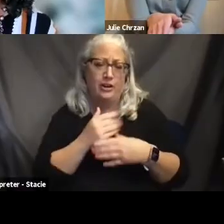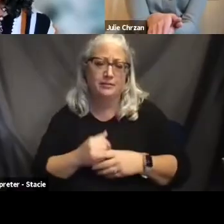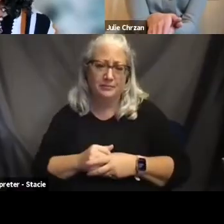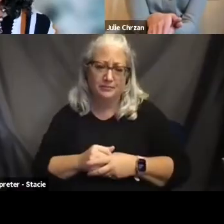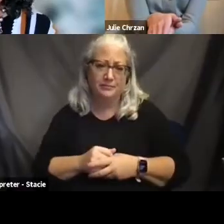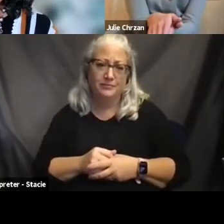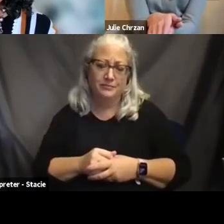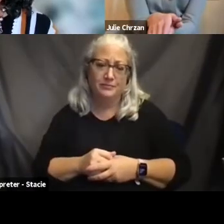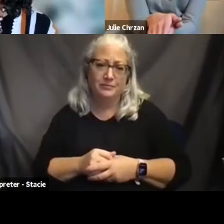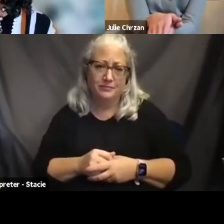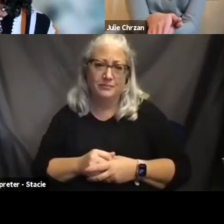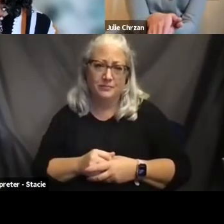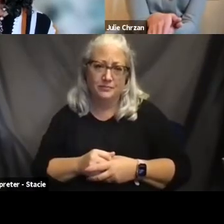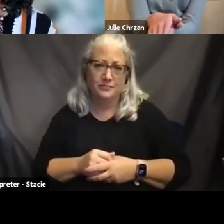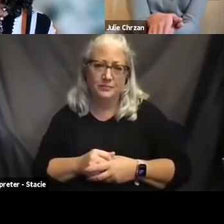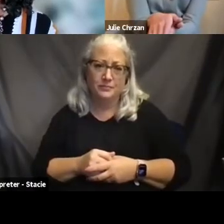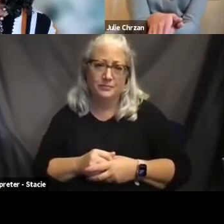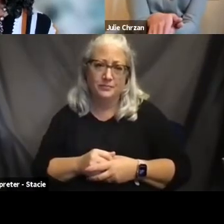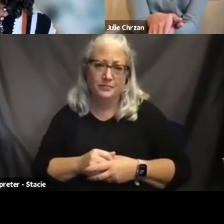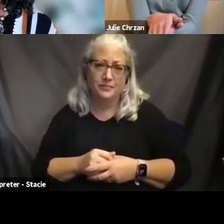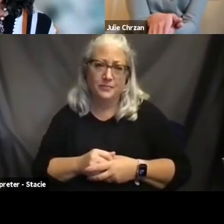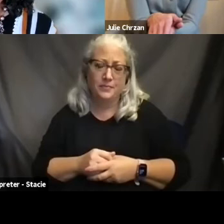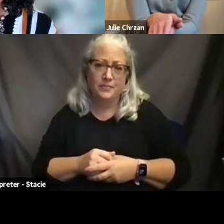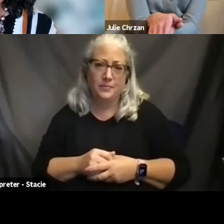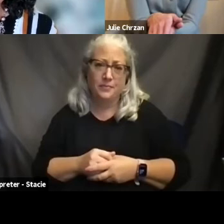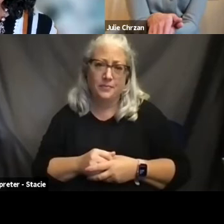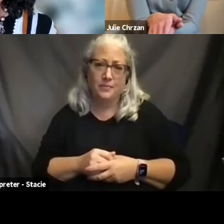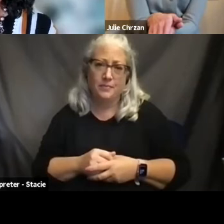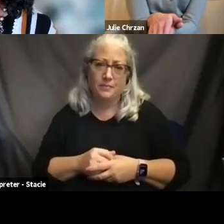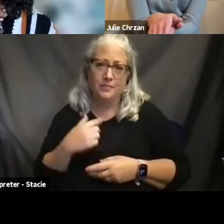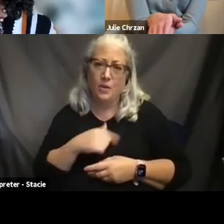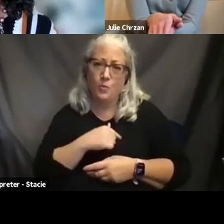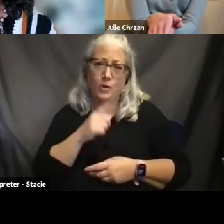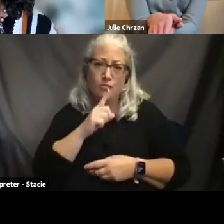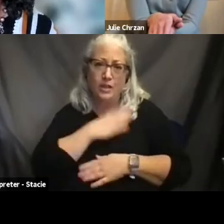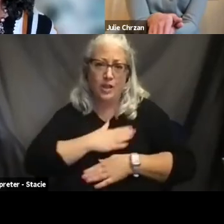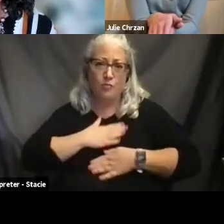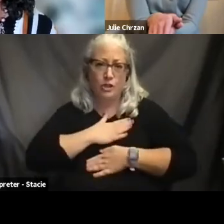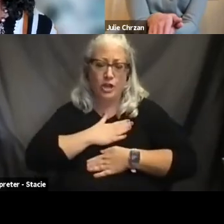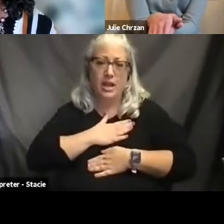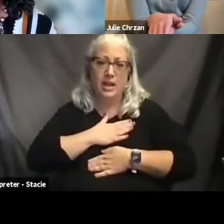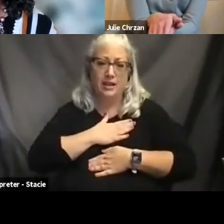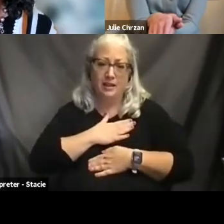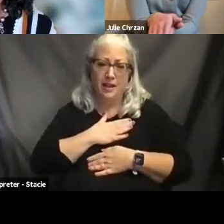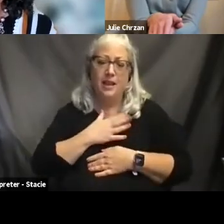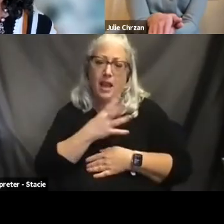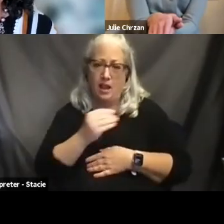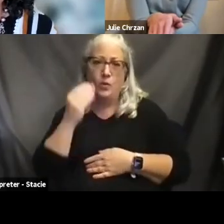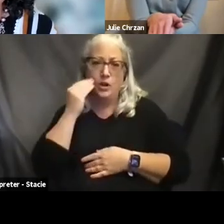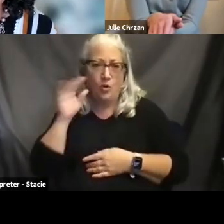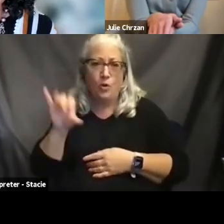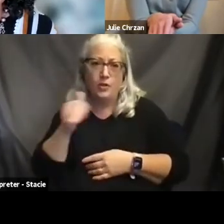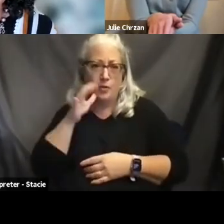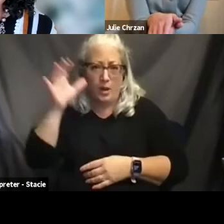your experiences. And, we greatly appreciate that. I know that the parents listening will appreciate